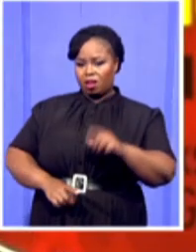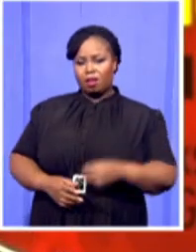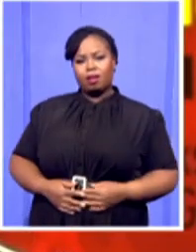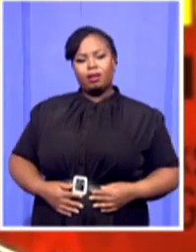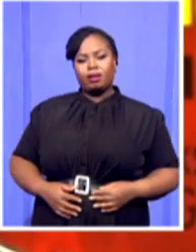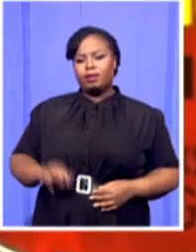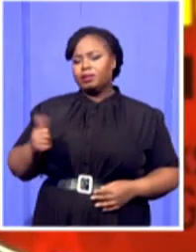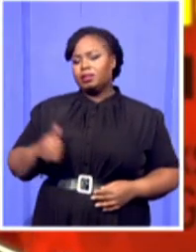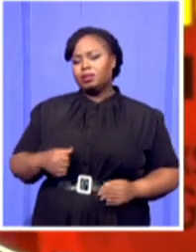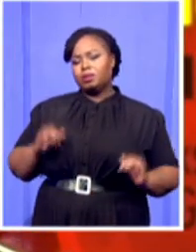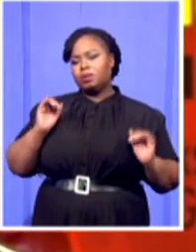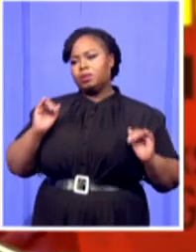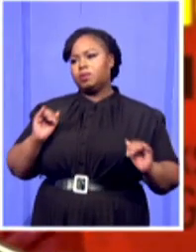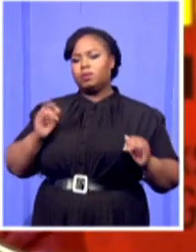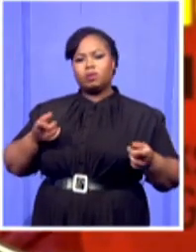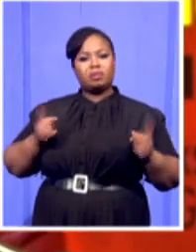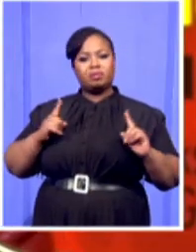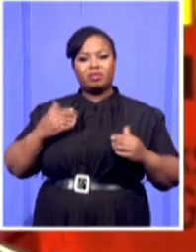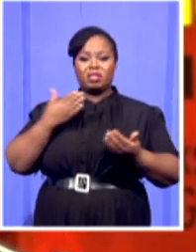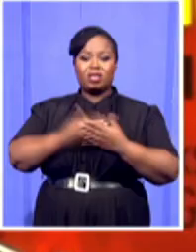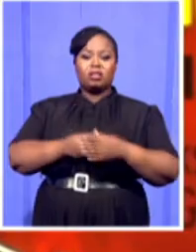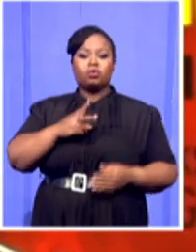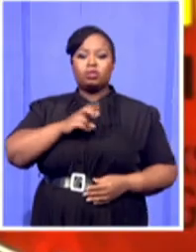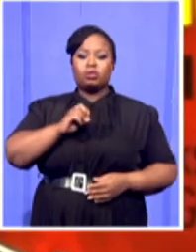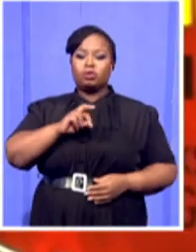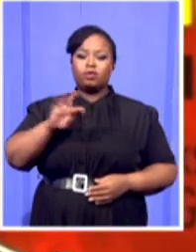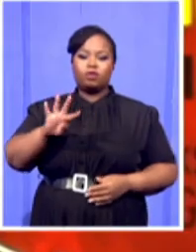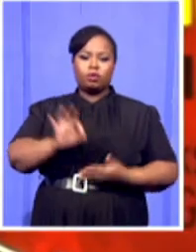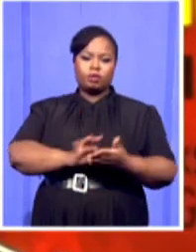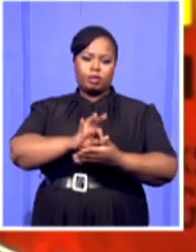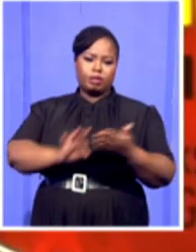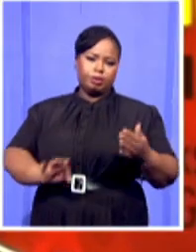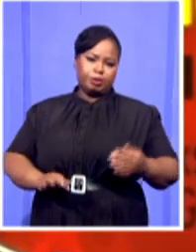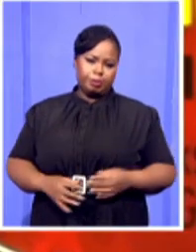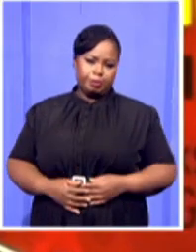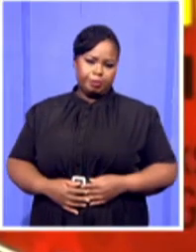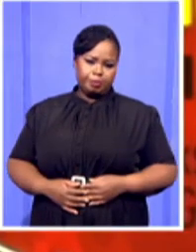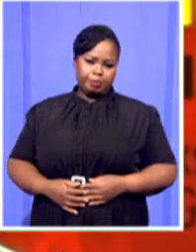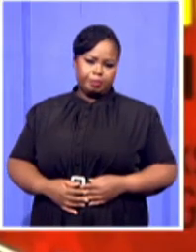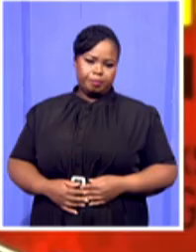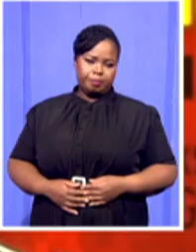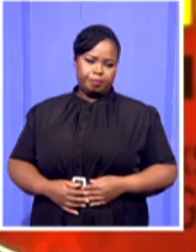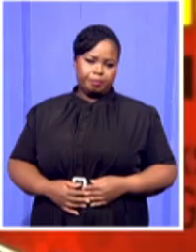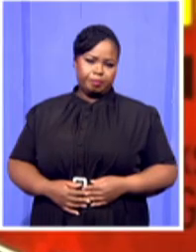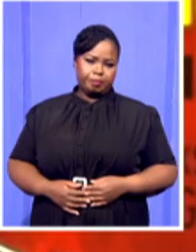then we're in real danger of losing the 2024 elections.